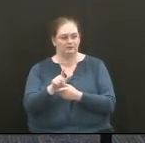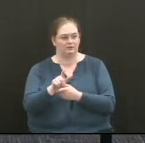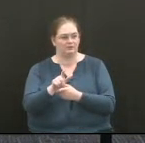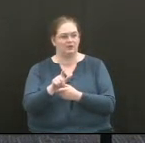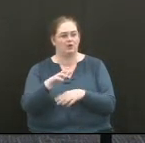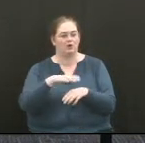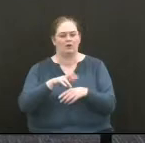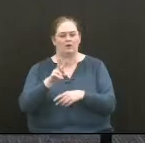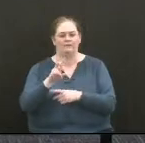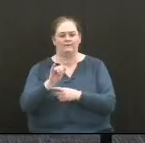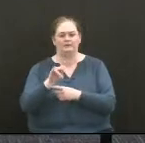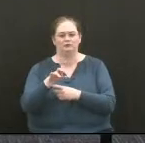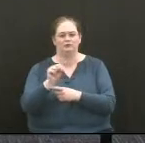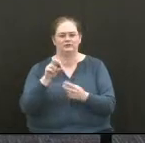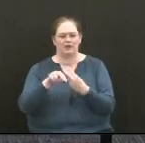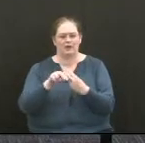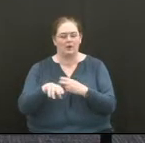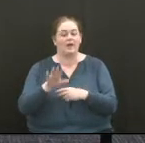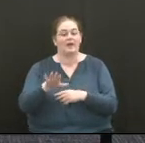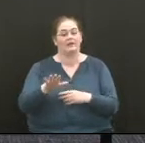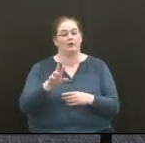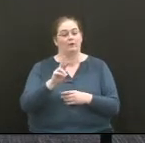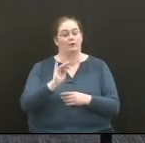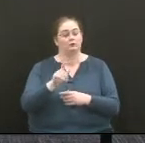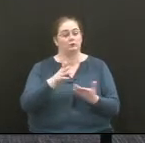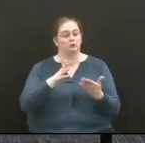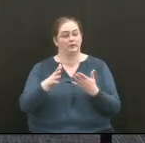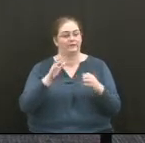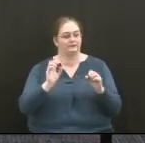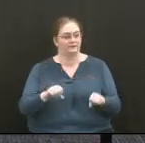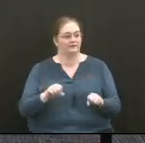Veterans Highway, and their virtual services can be,